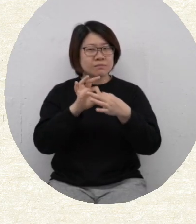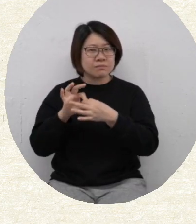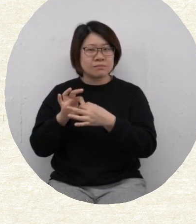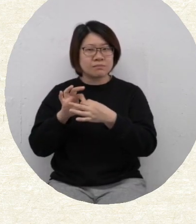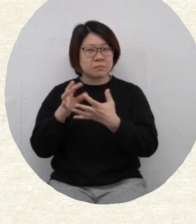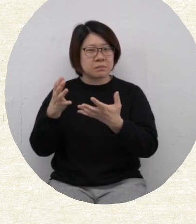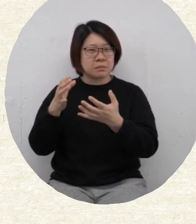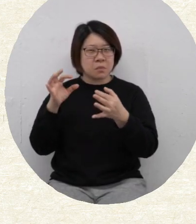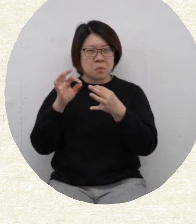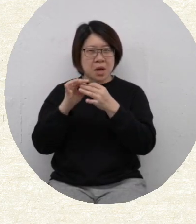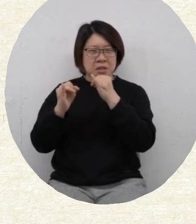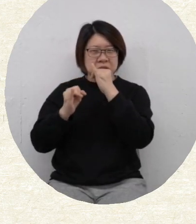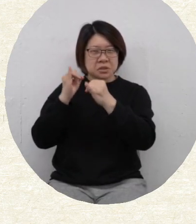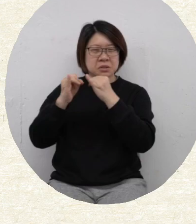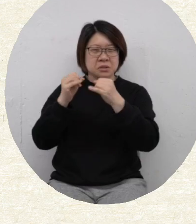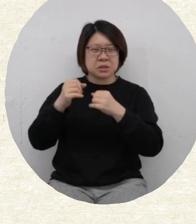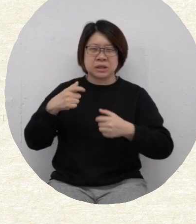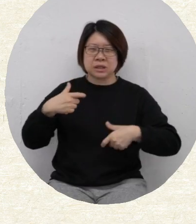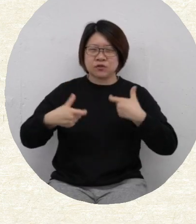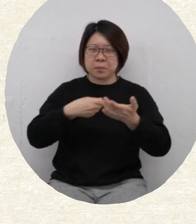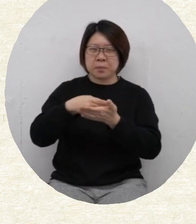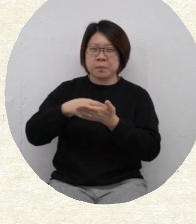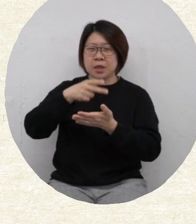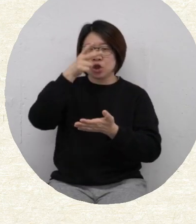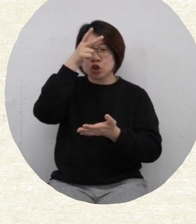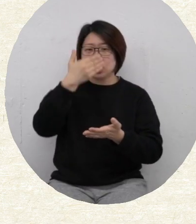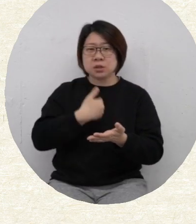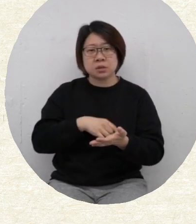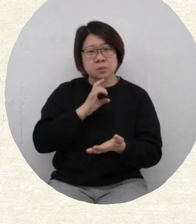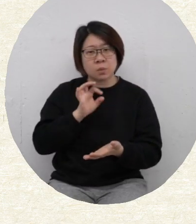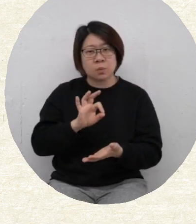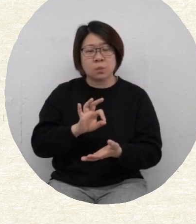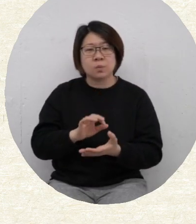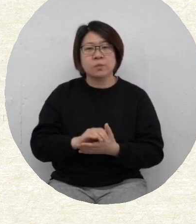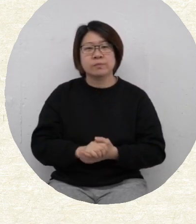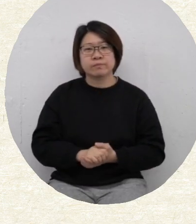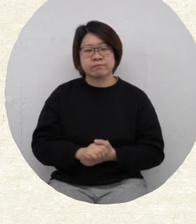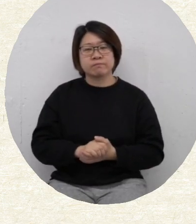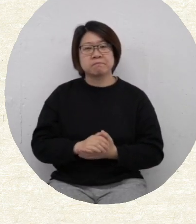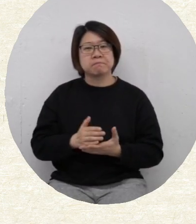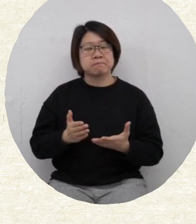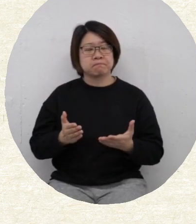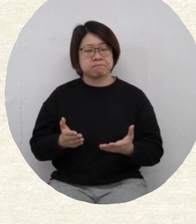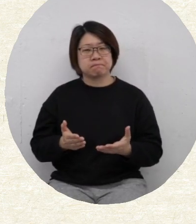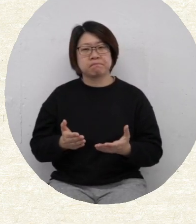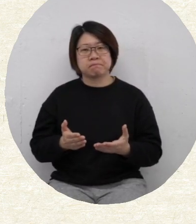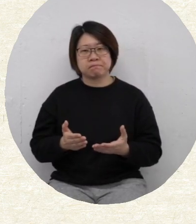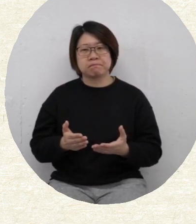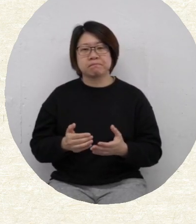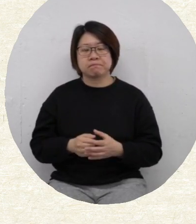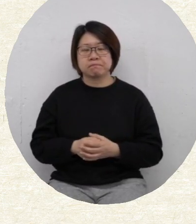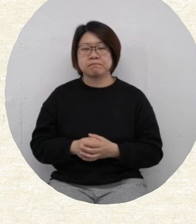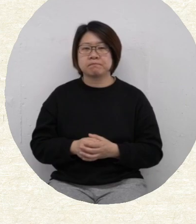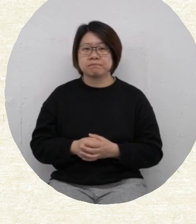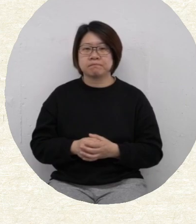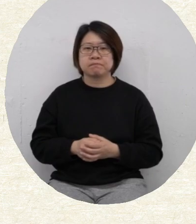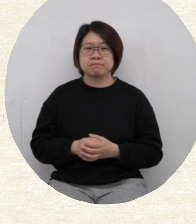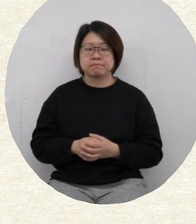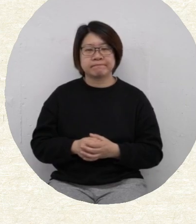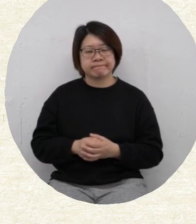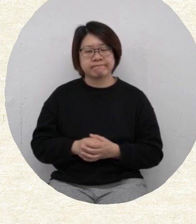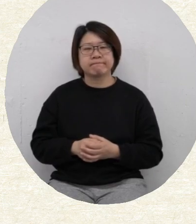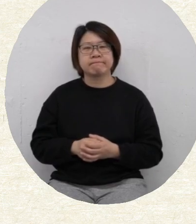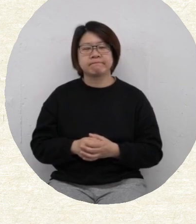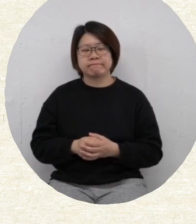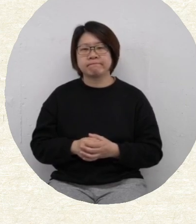I am, I'm perceived differently. So I kind of wanted to subtly kind of suggest that